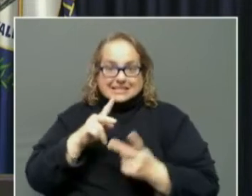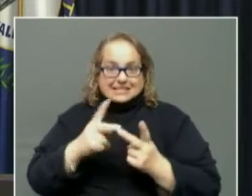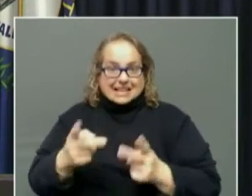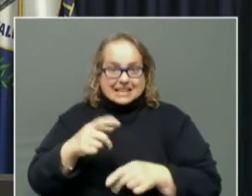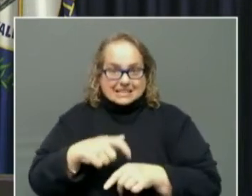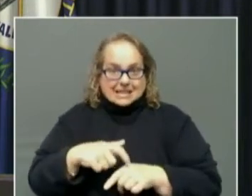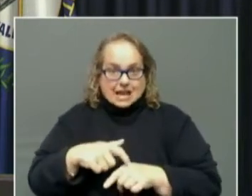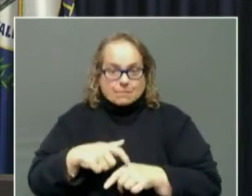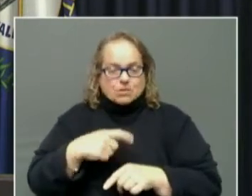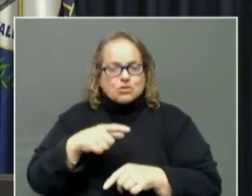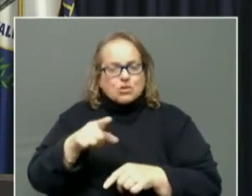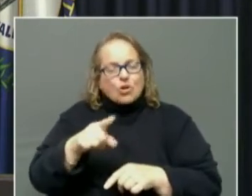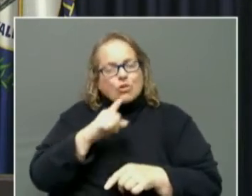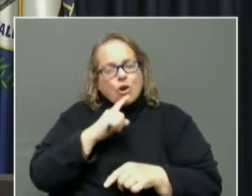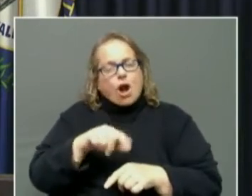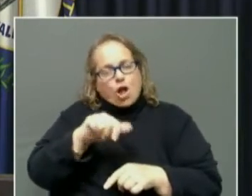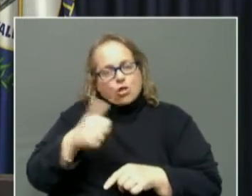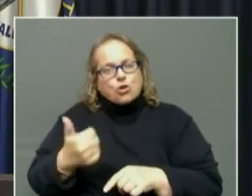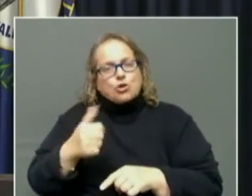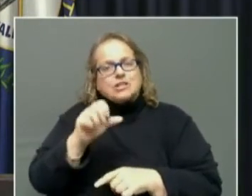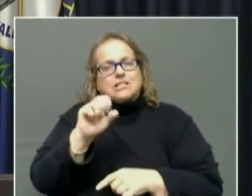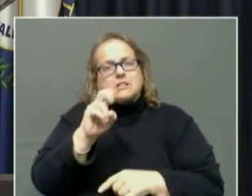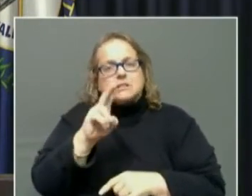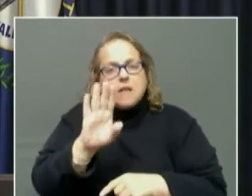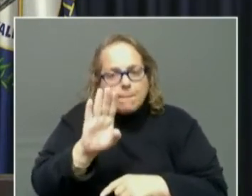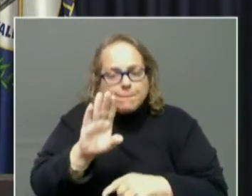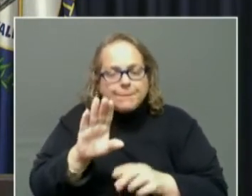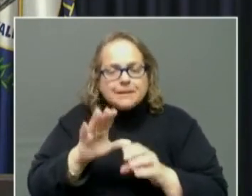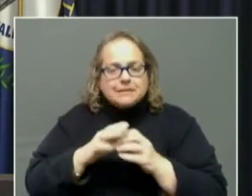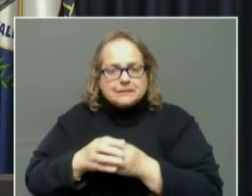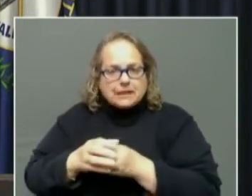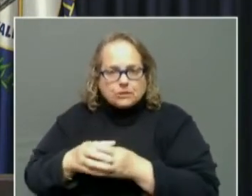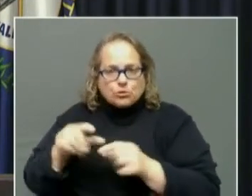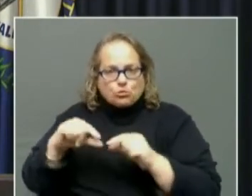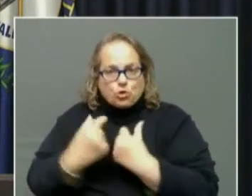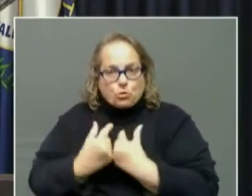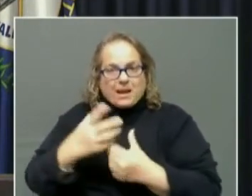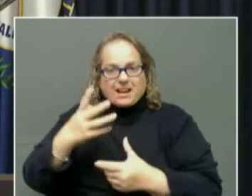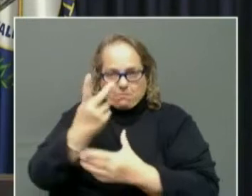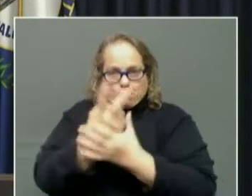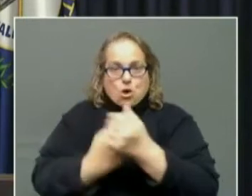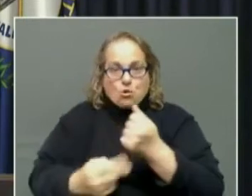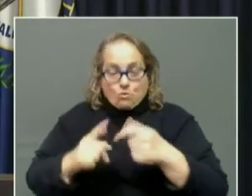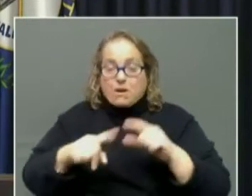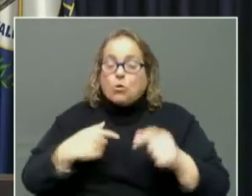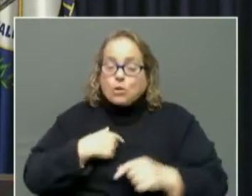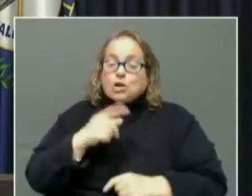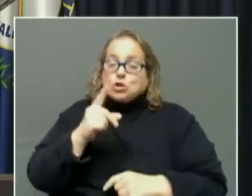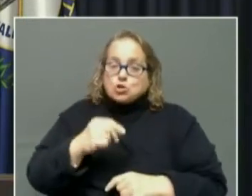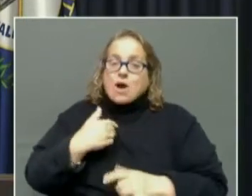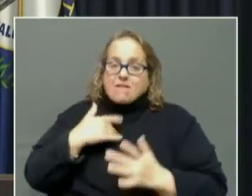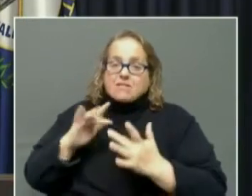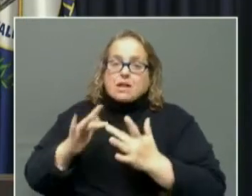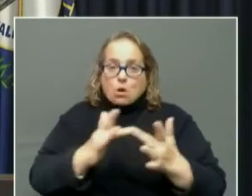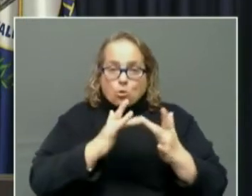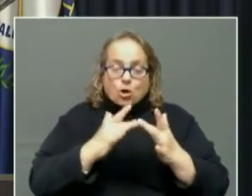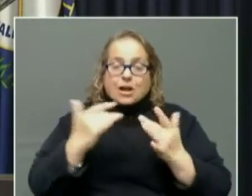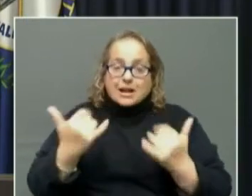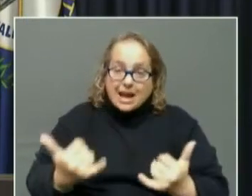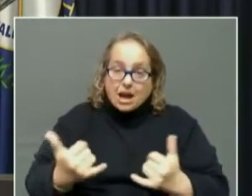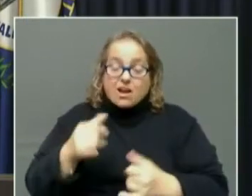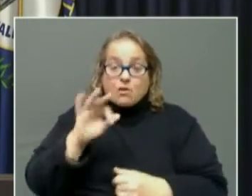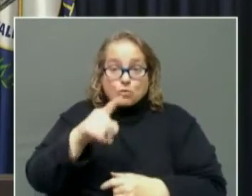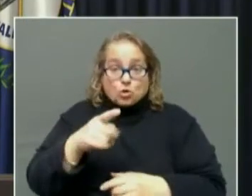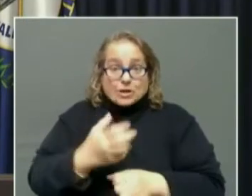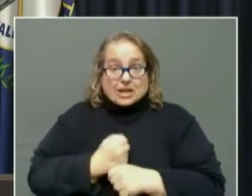subsets in both. But we definitely have the network right now to where if you were going to get J&J